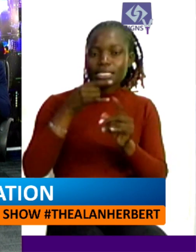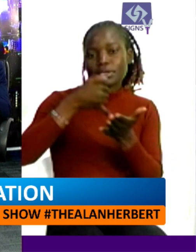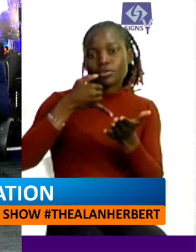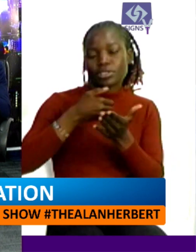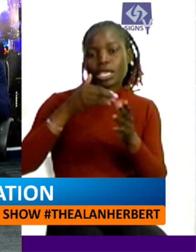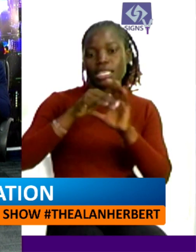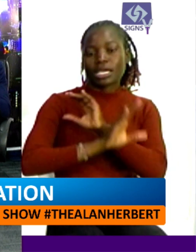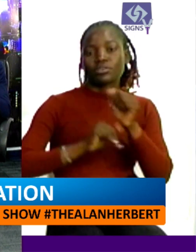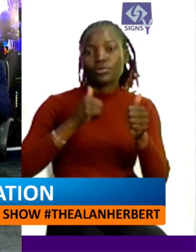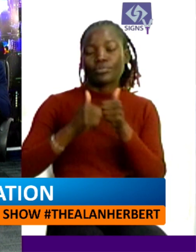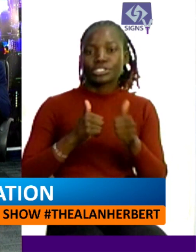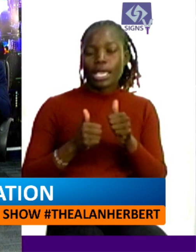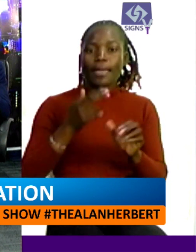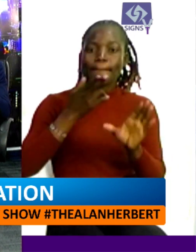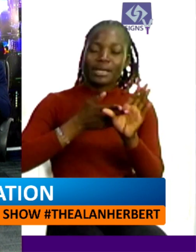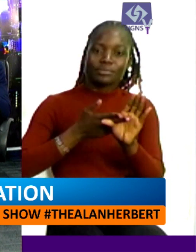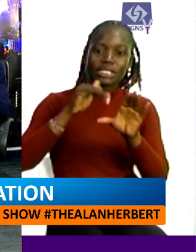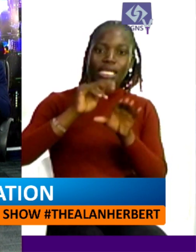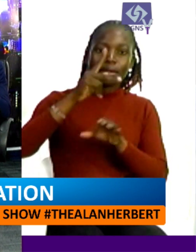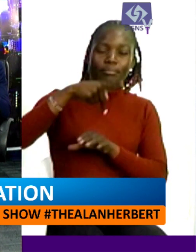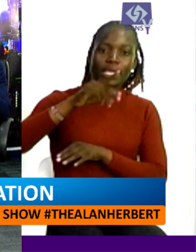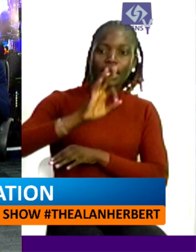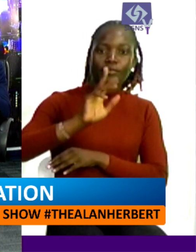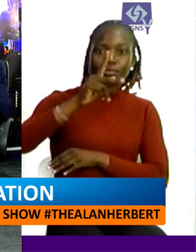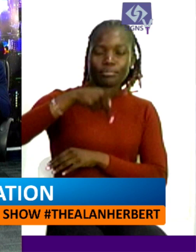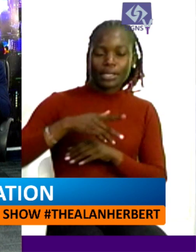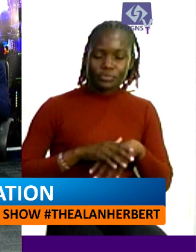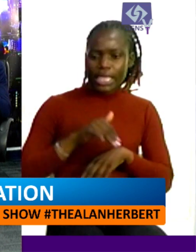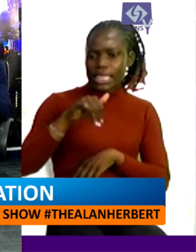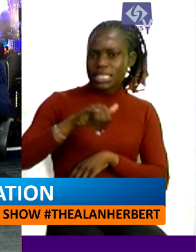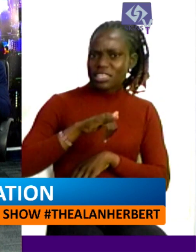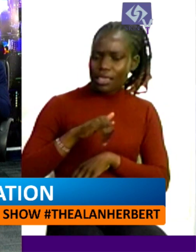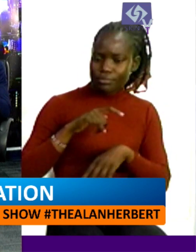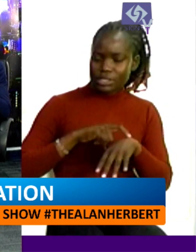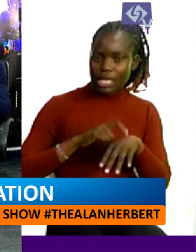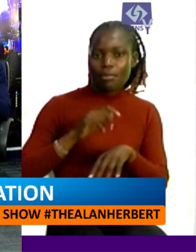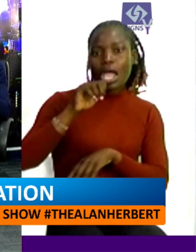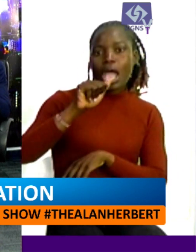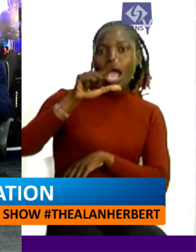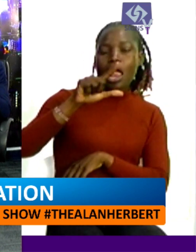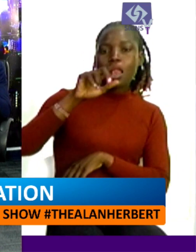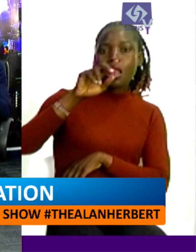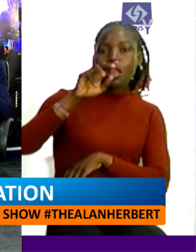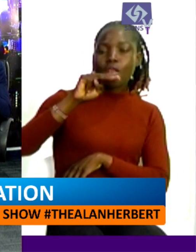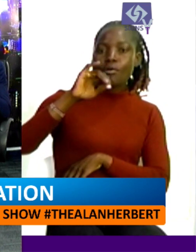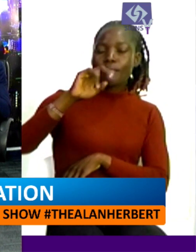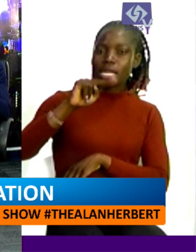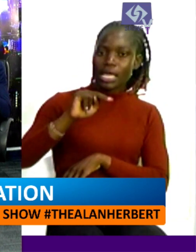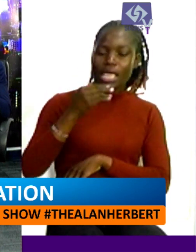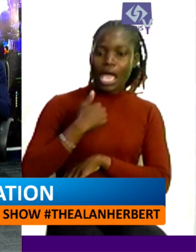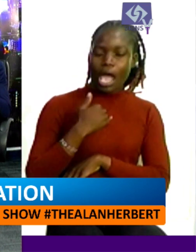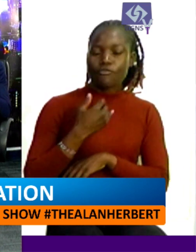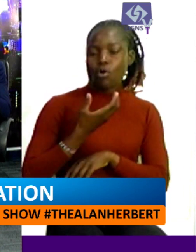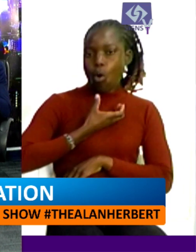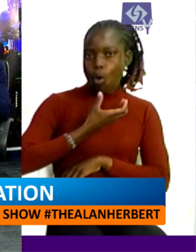are participating in the PFP. At the same time, the alumni also have their own network. So together